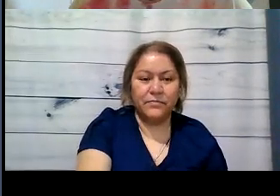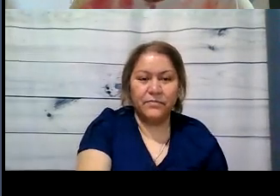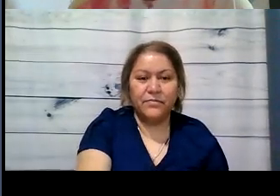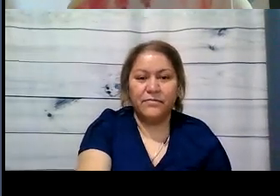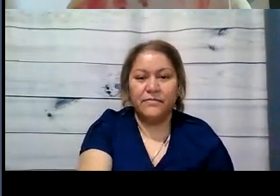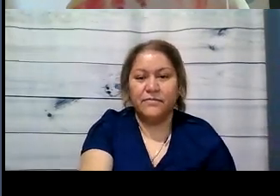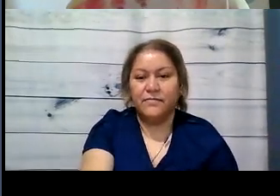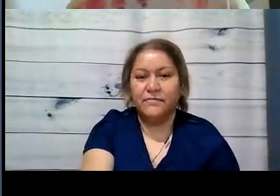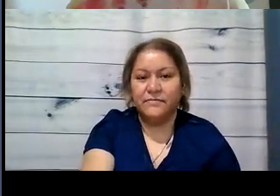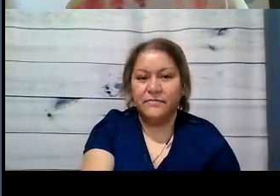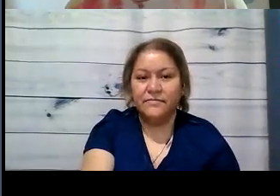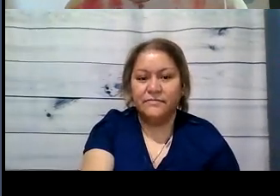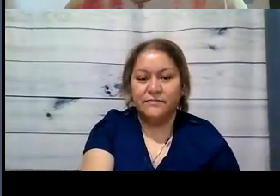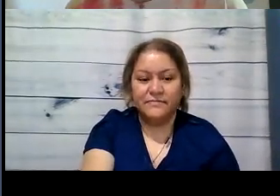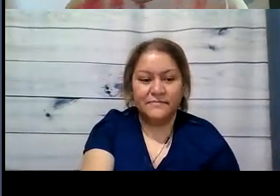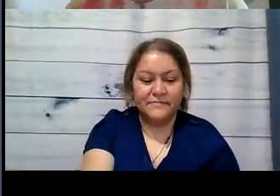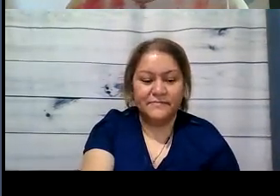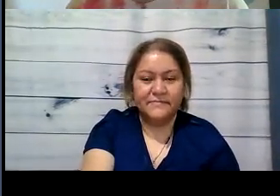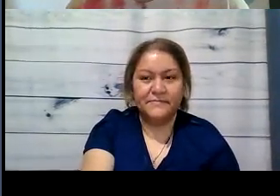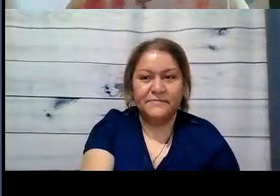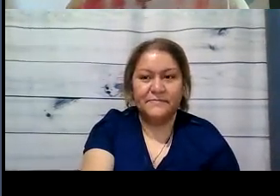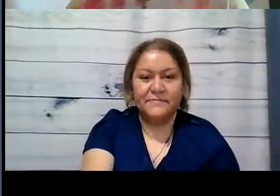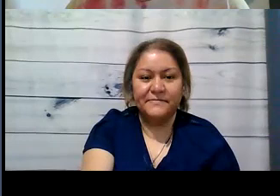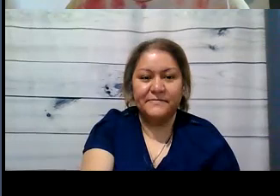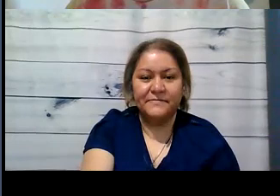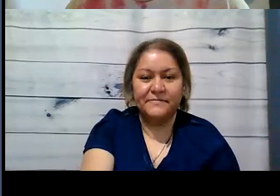Purple is for boys and girls.